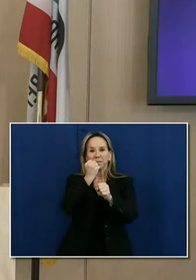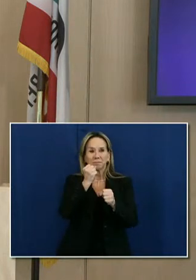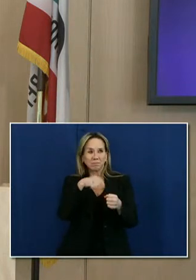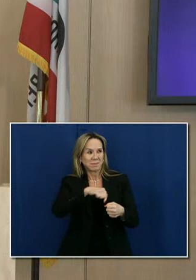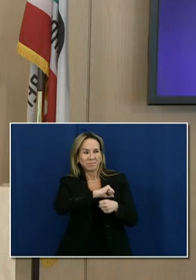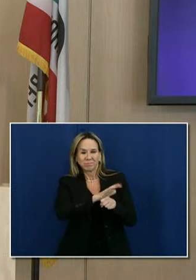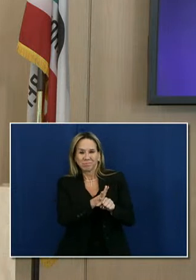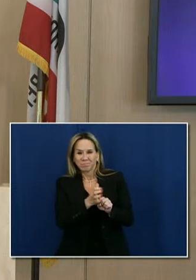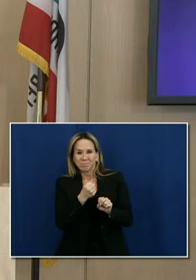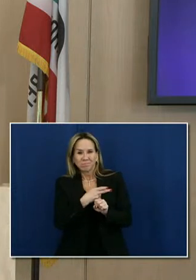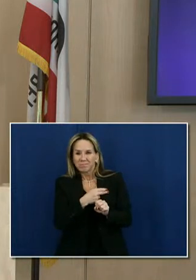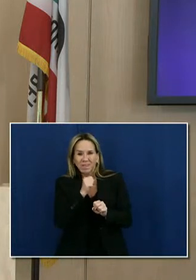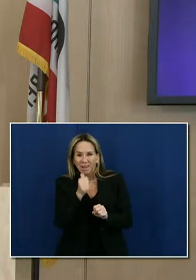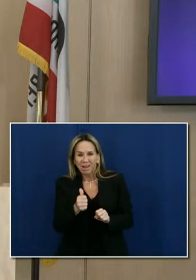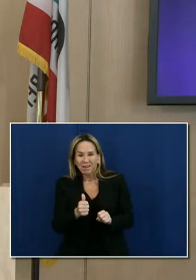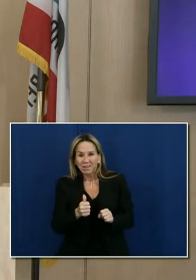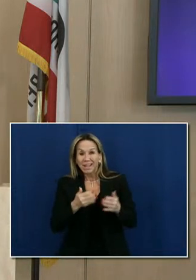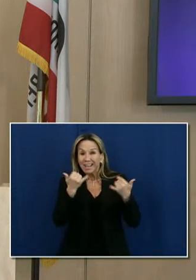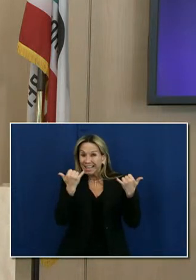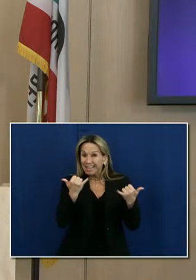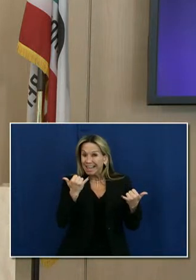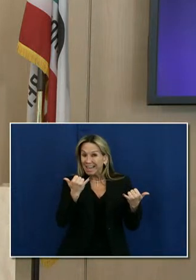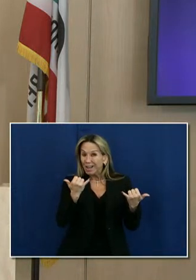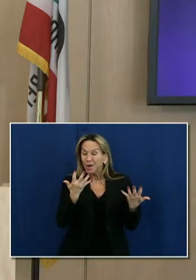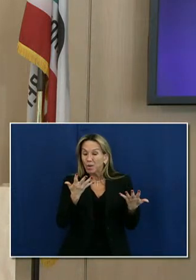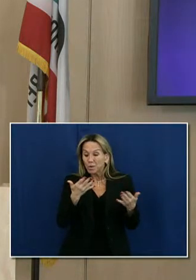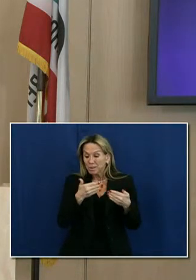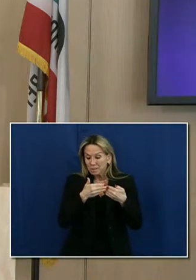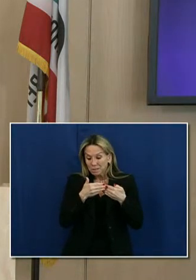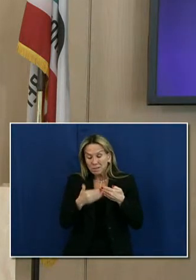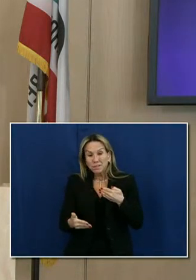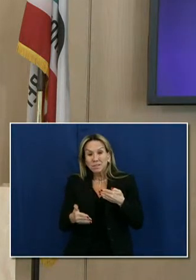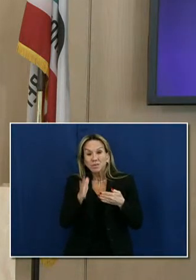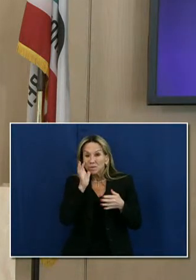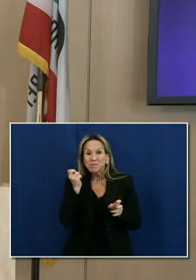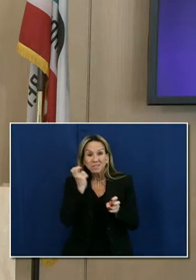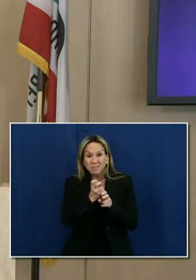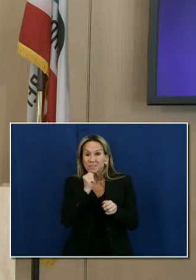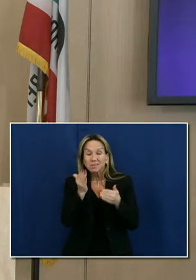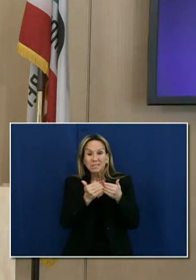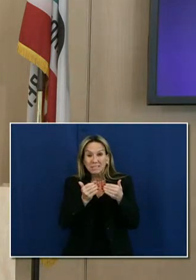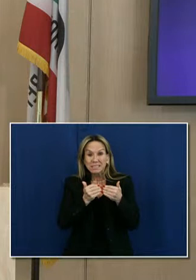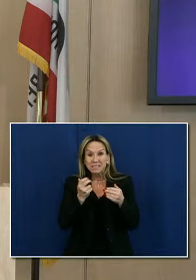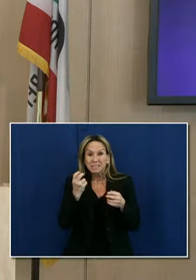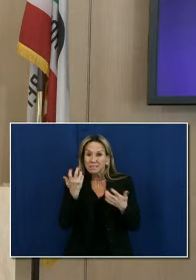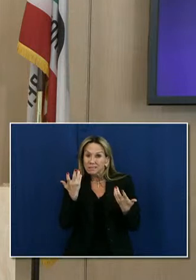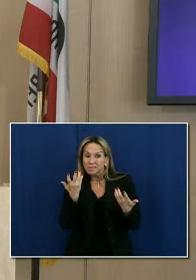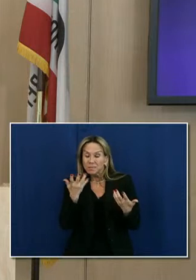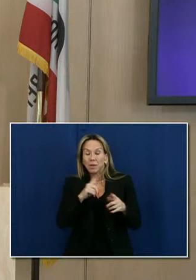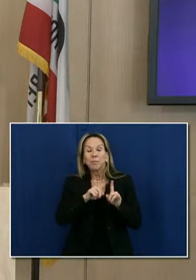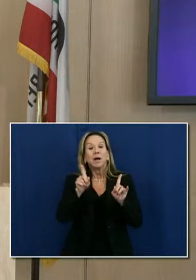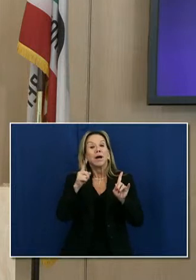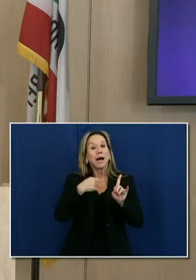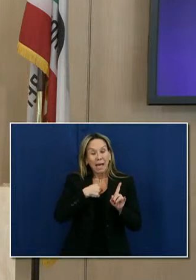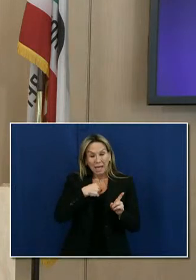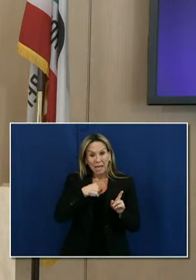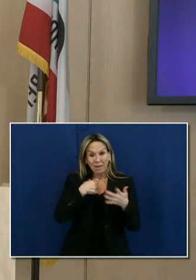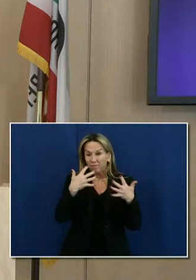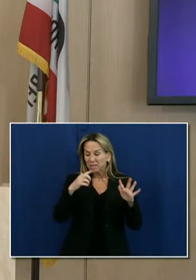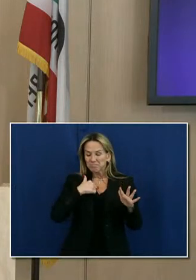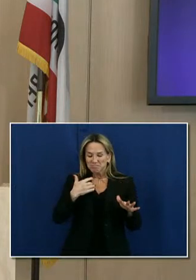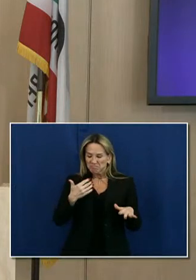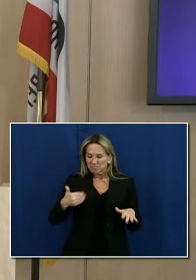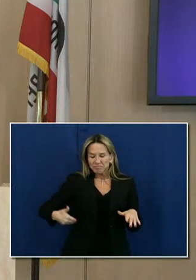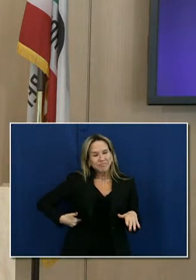pandemic. We are heading into some difficult times, I think. But I believe, based on my